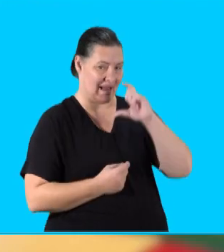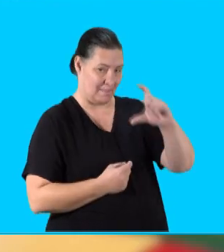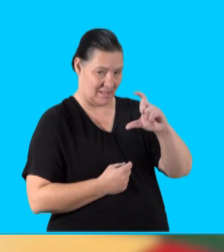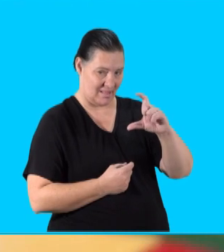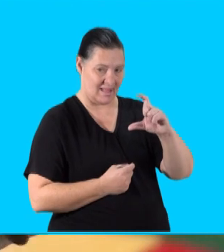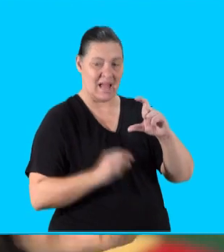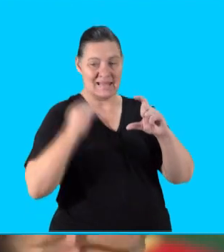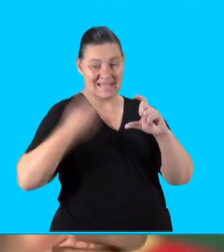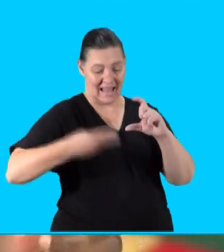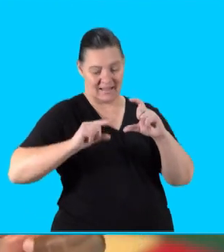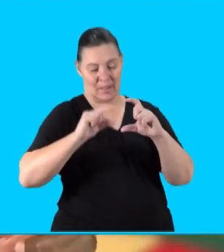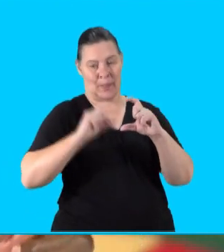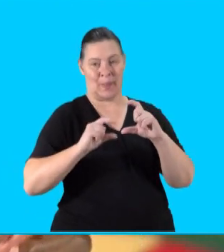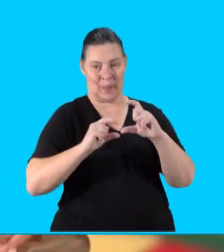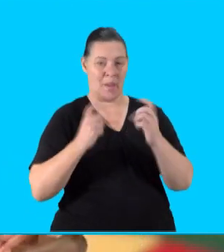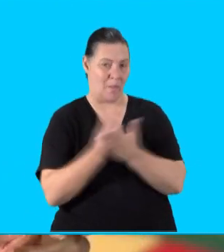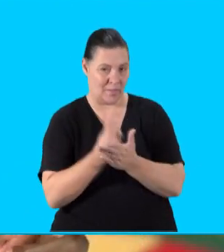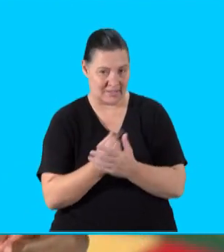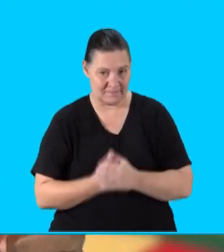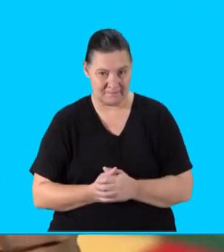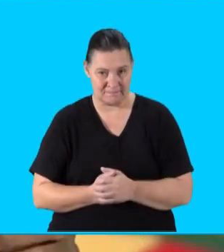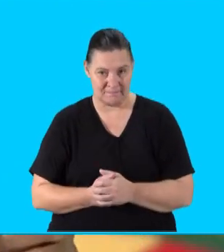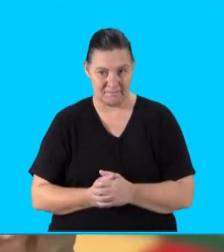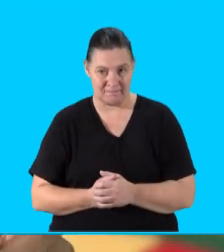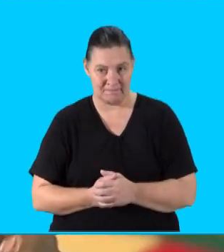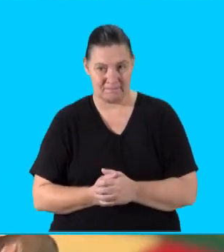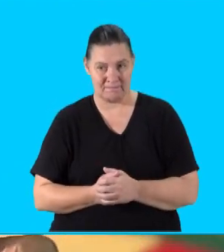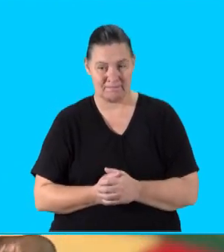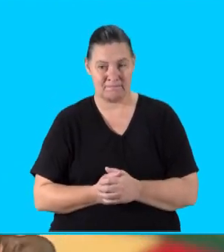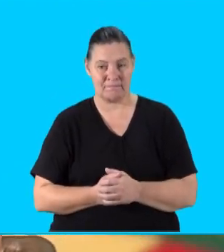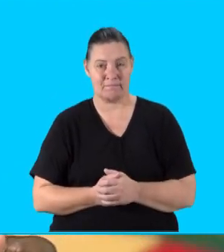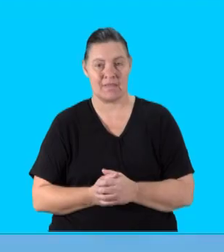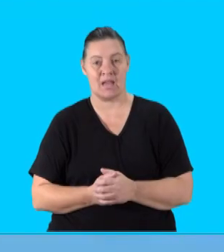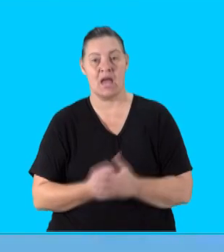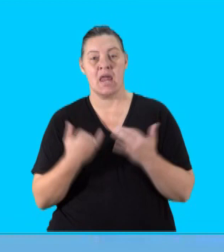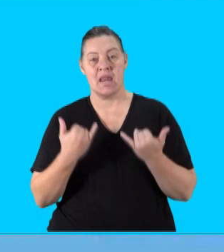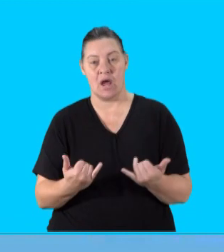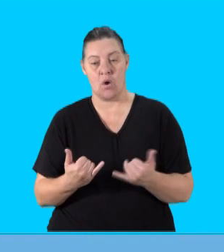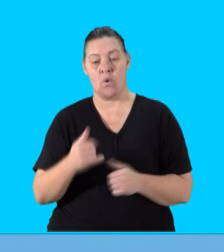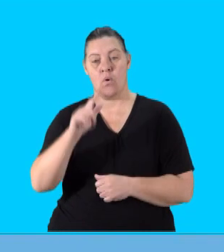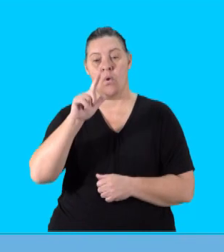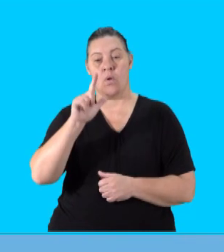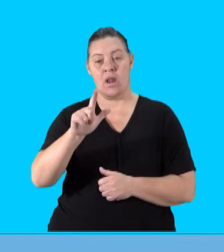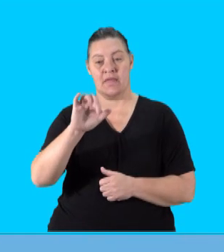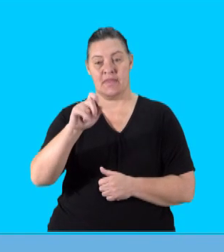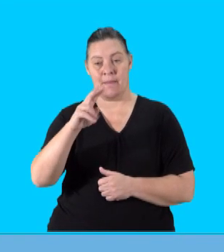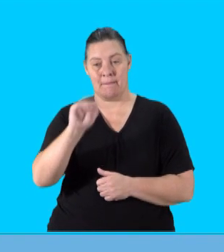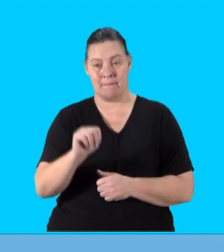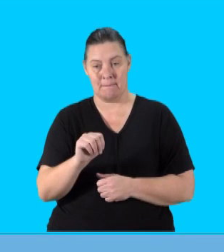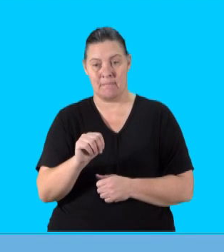is capitalized, and then the second letter is always small letter or a lowercase. Then lithium is